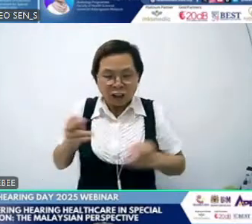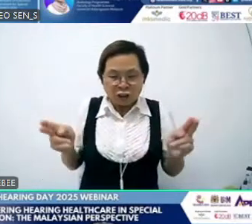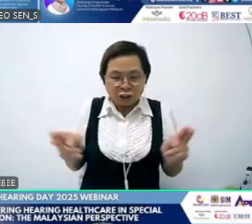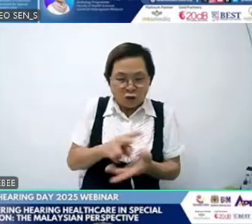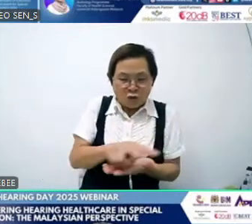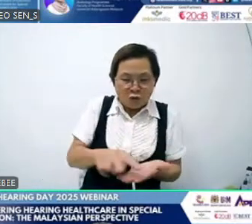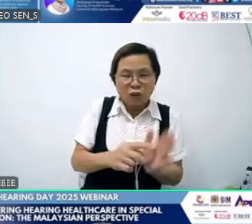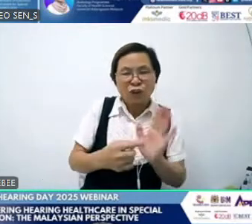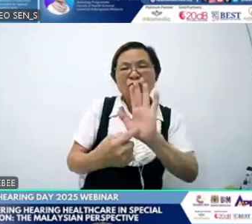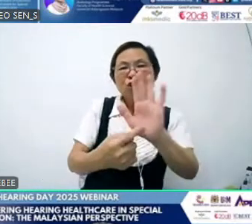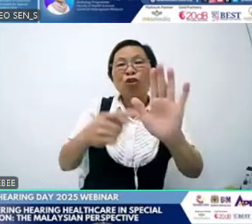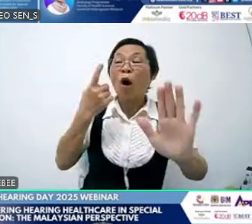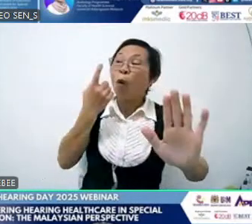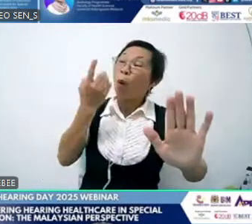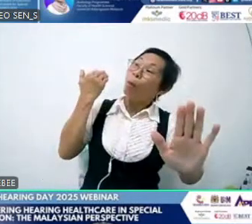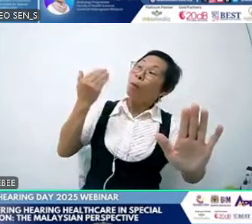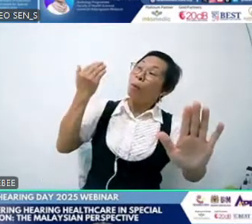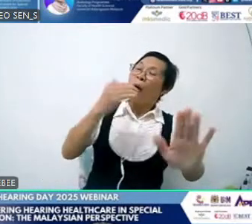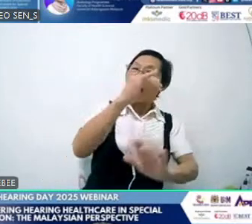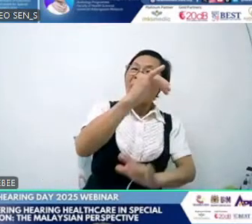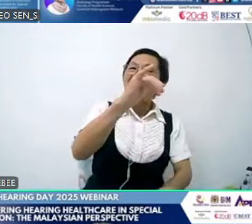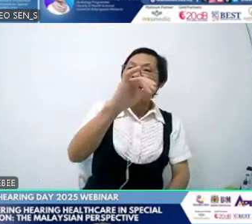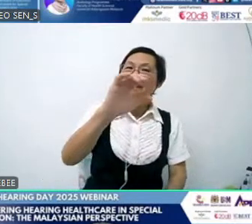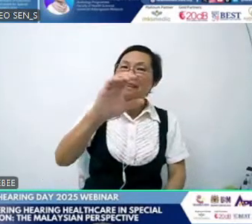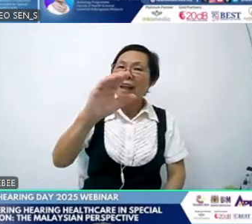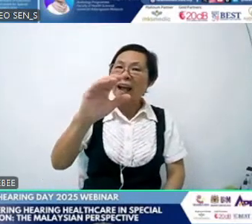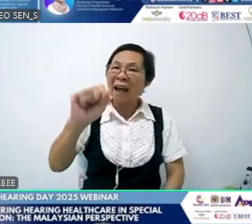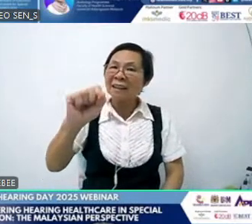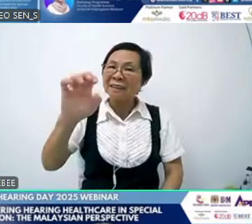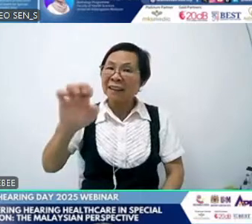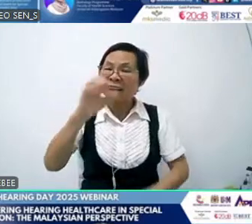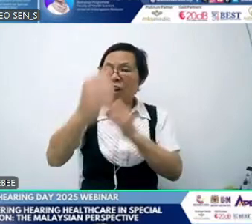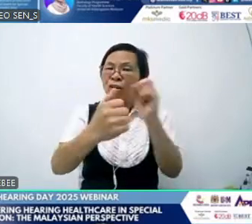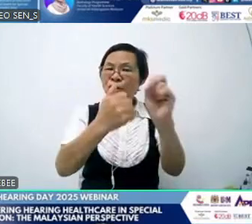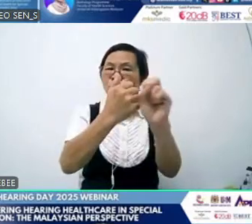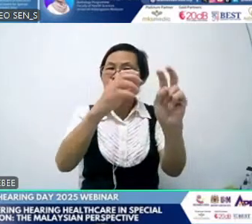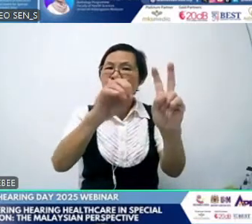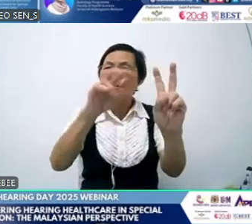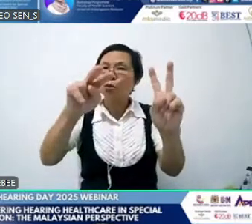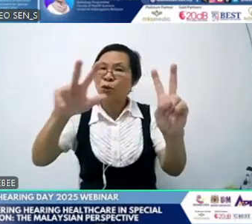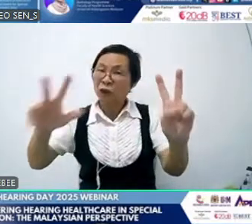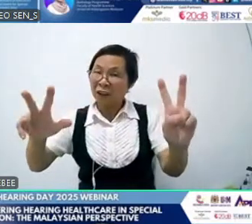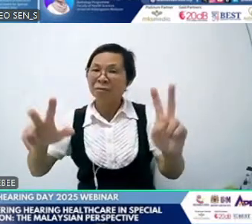highlighting our previous edition of ICSE held in 2023.